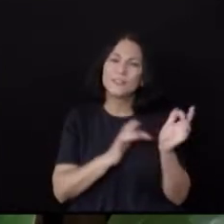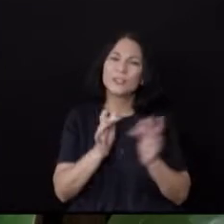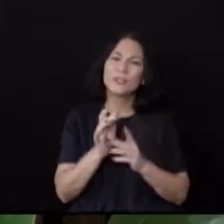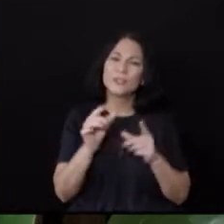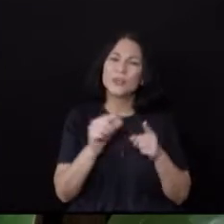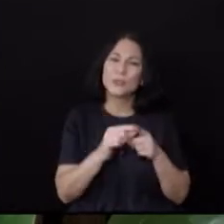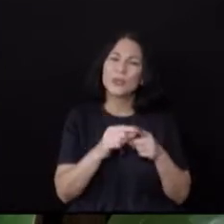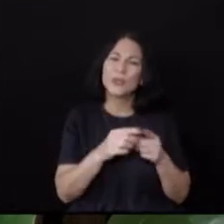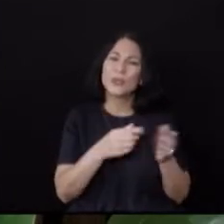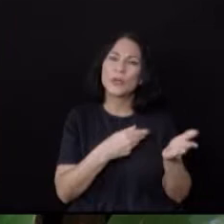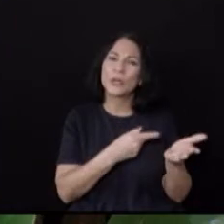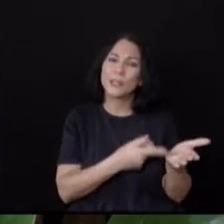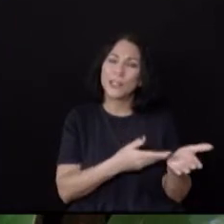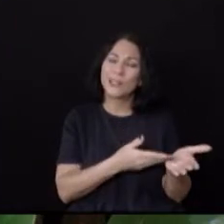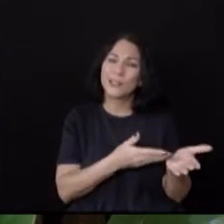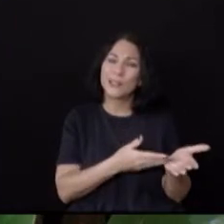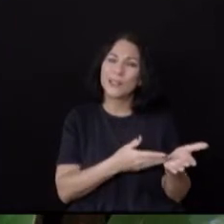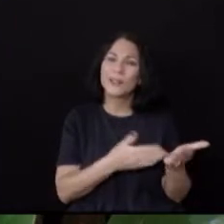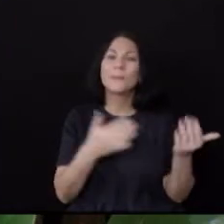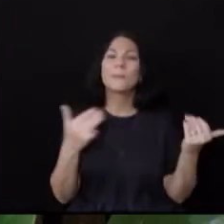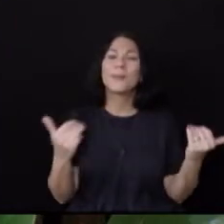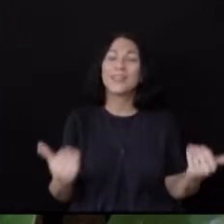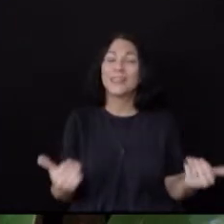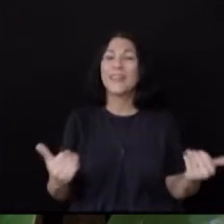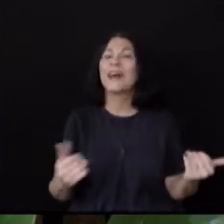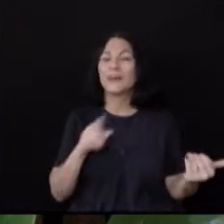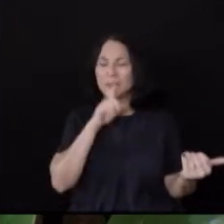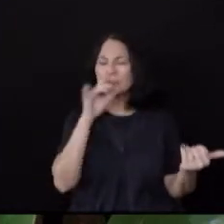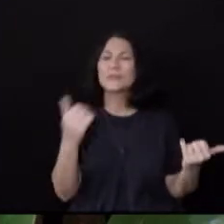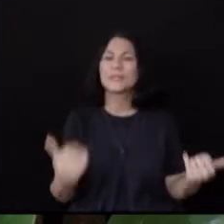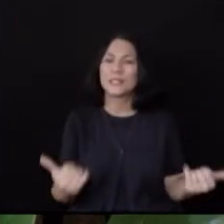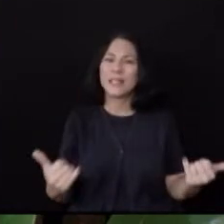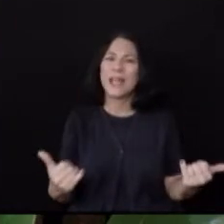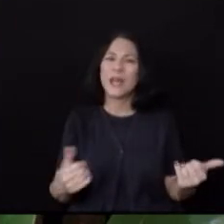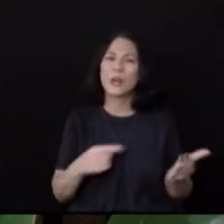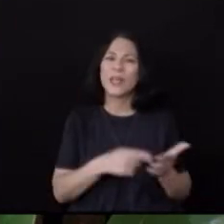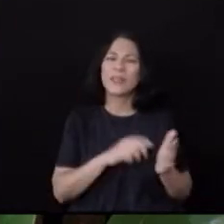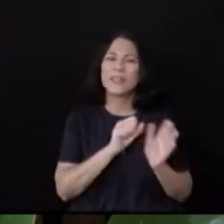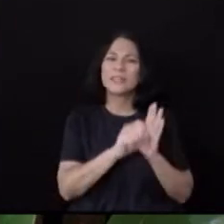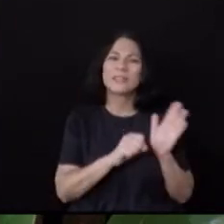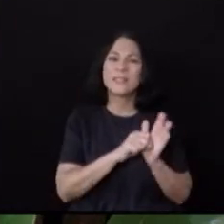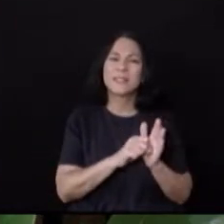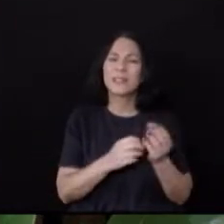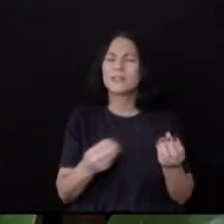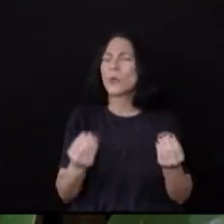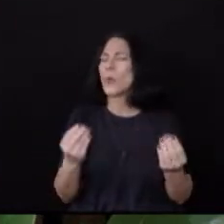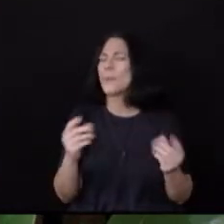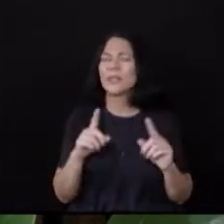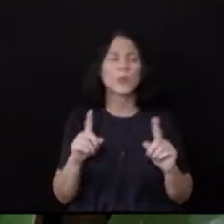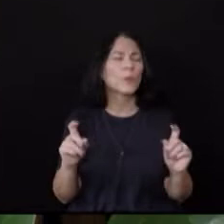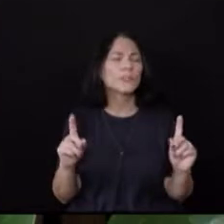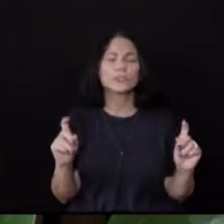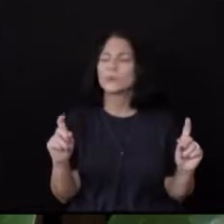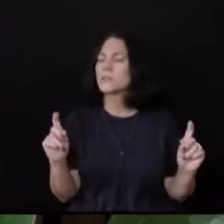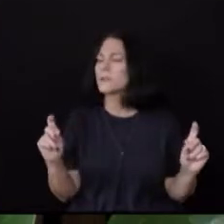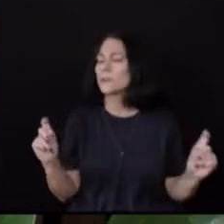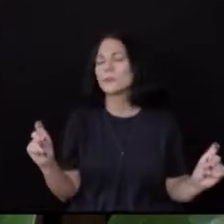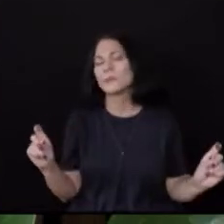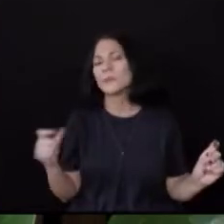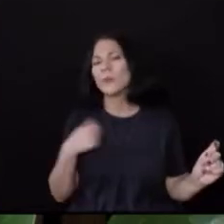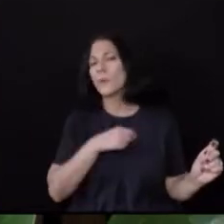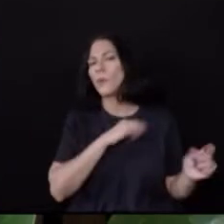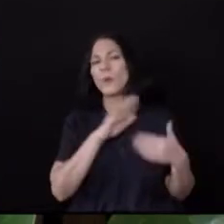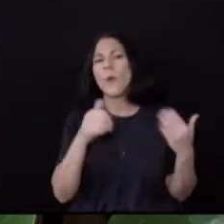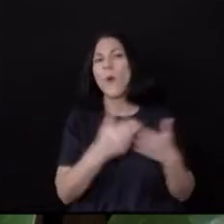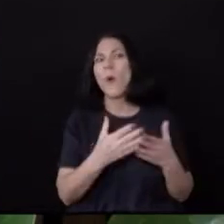now. In this day, this age, this season, there are so many questions. So many questions we all